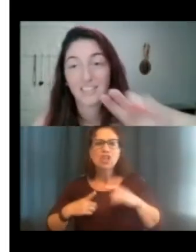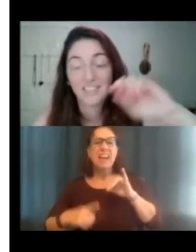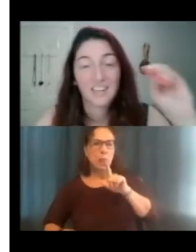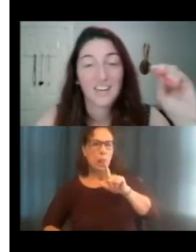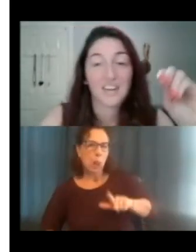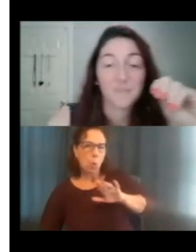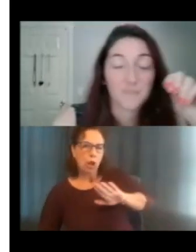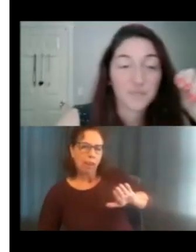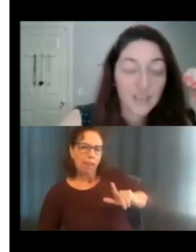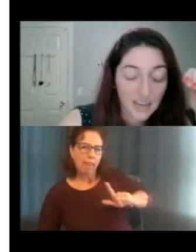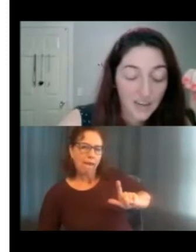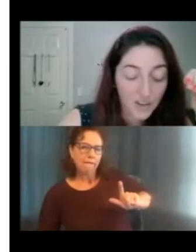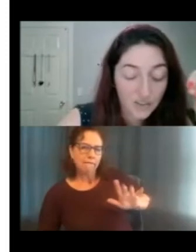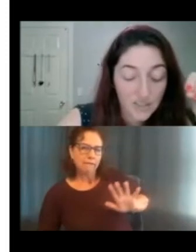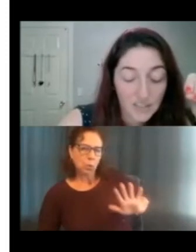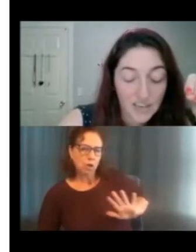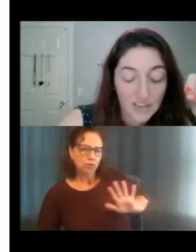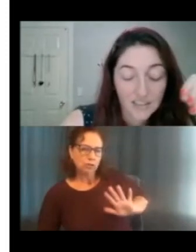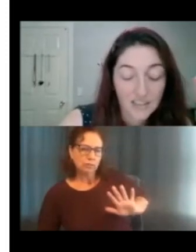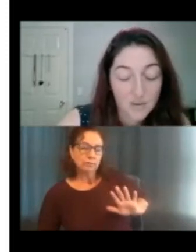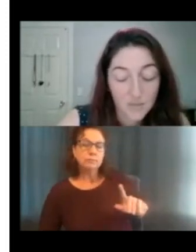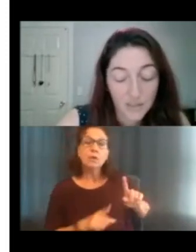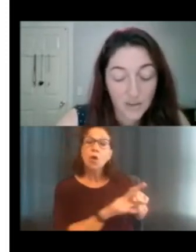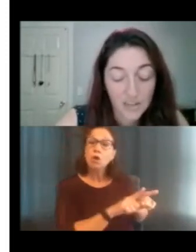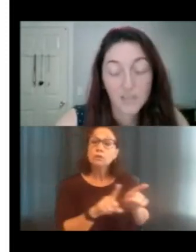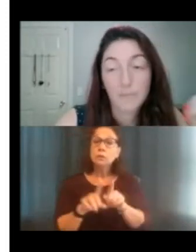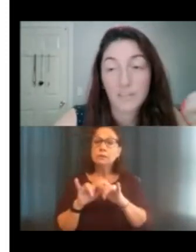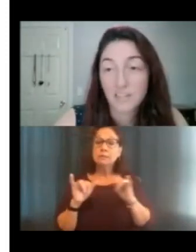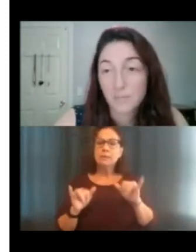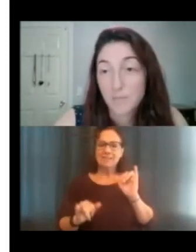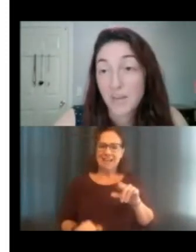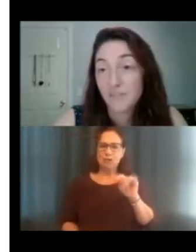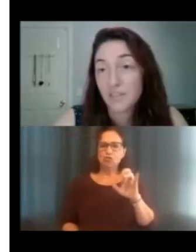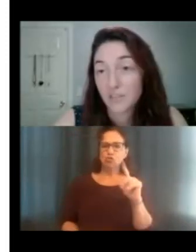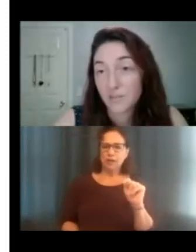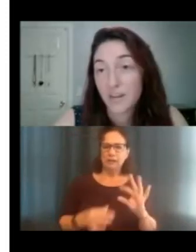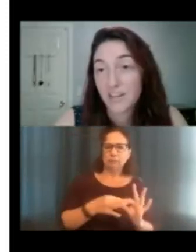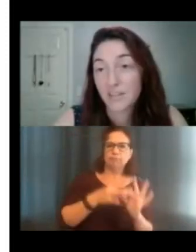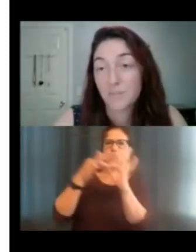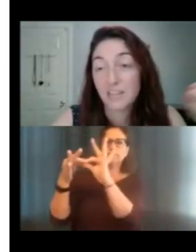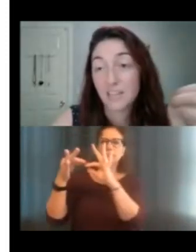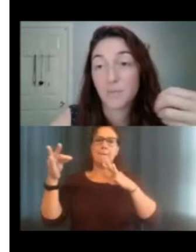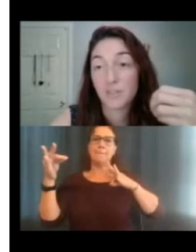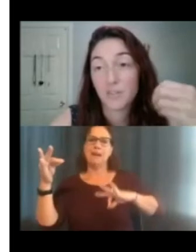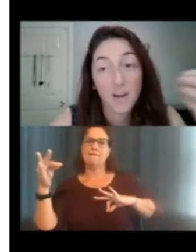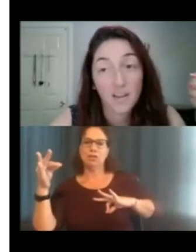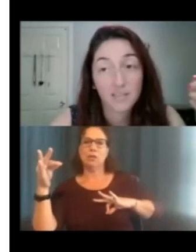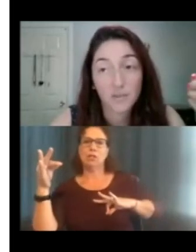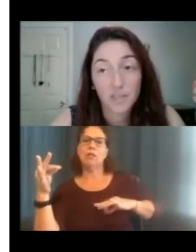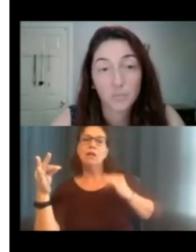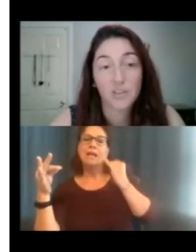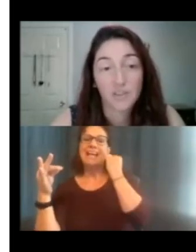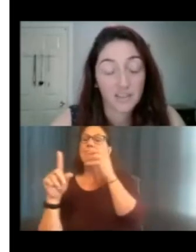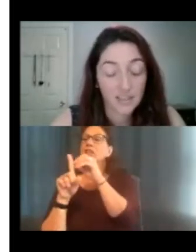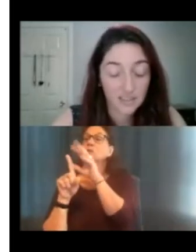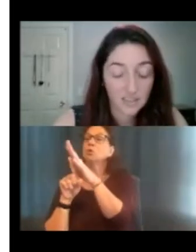quadrant. It also seems like that same trait could potentially be beneficial when somebody is exposed to positive